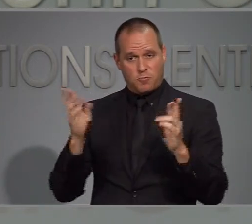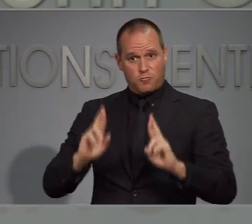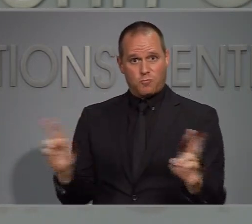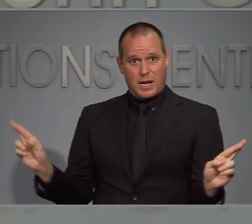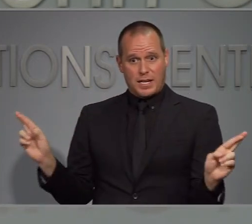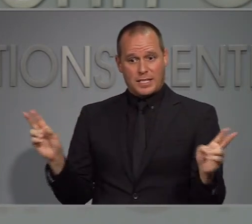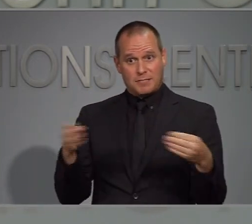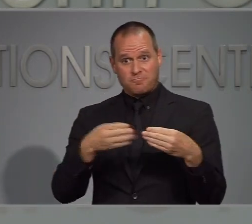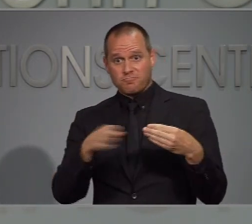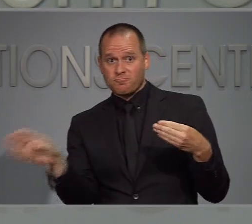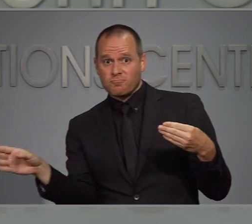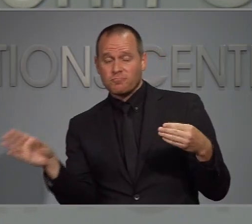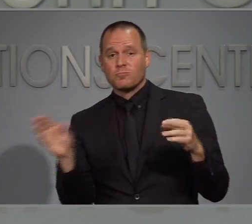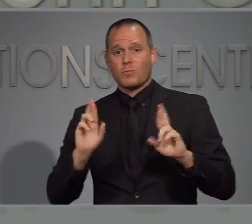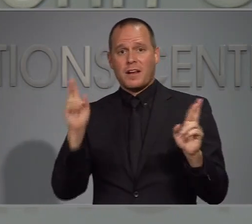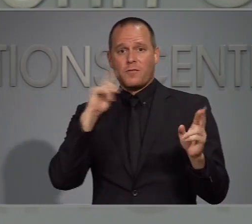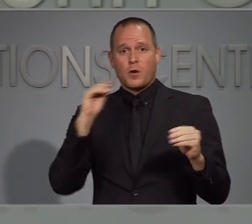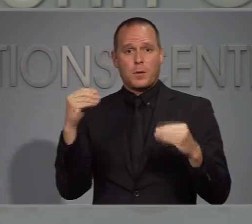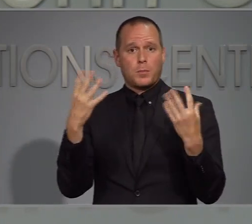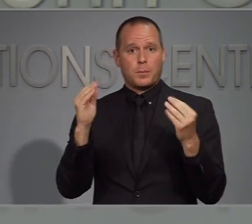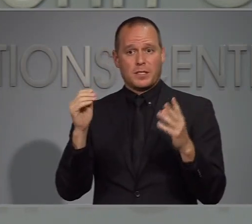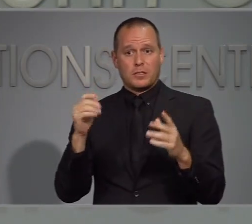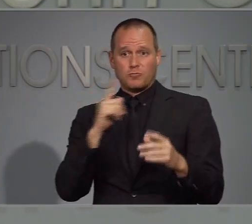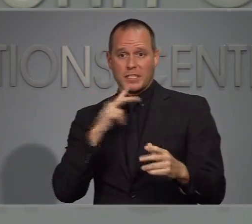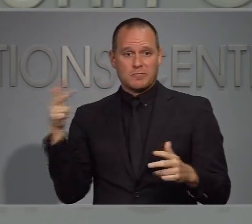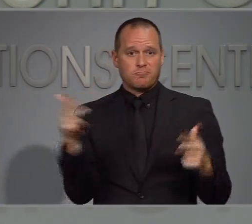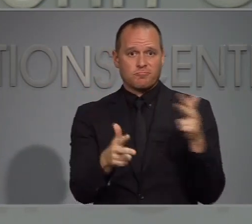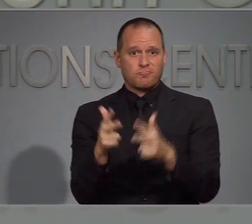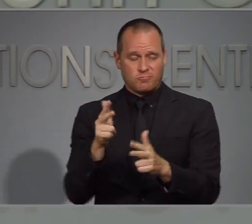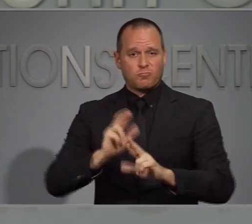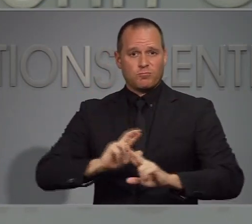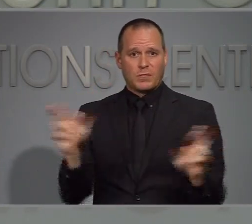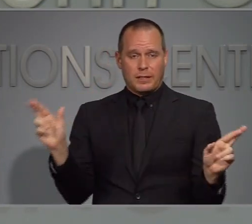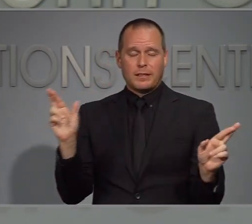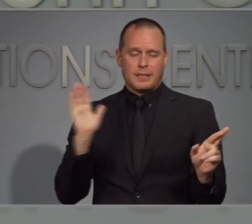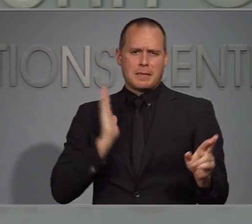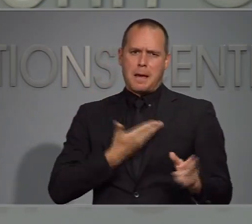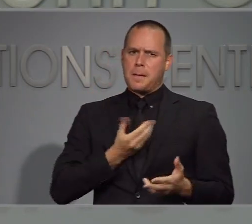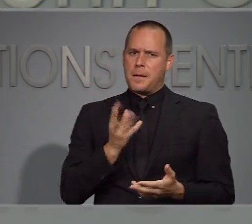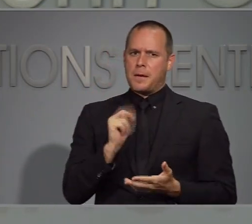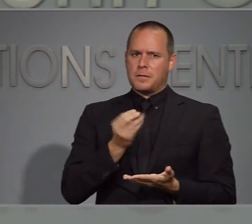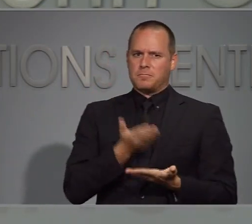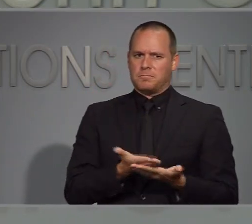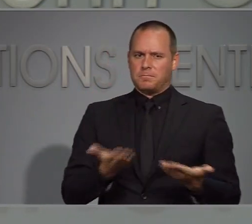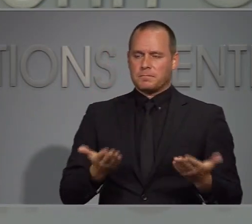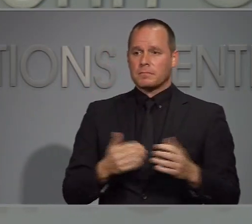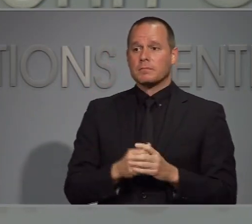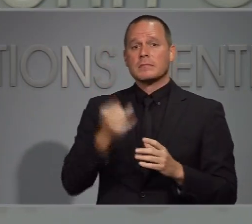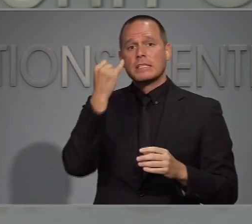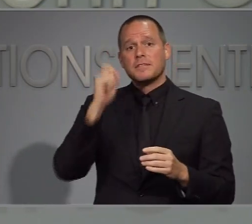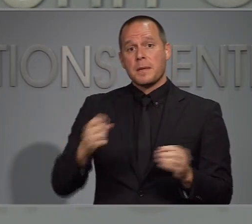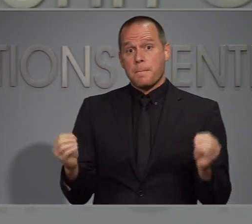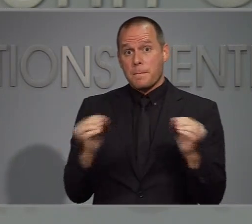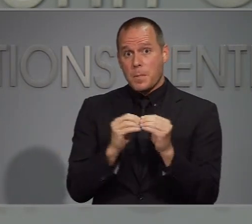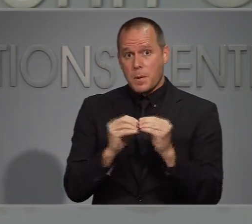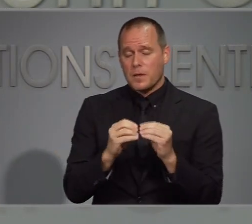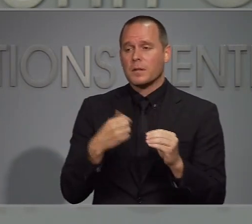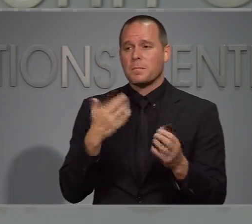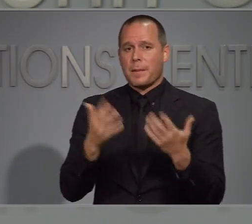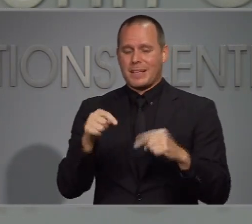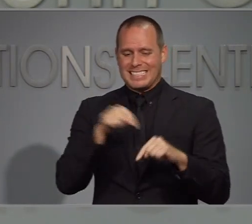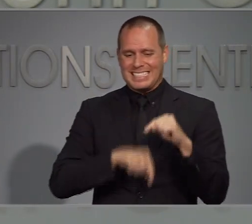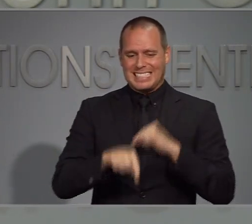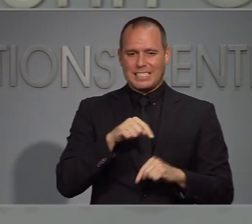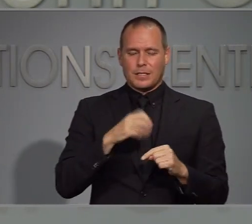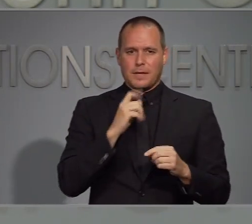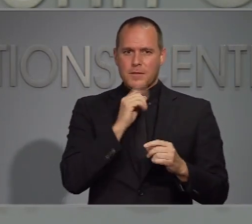with an ambulance strike team out of our own resources. If we have something larger, we'll have to go back and perhaps sharpen